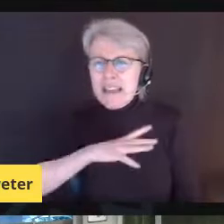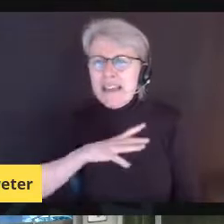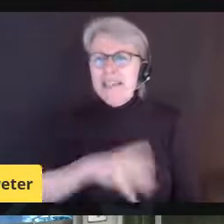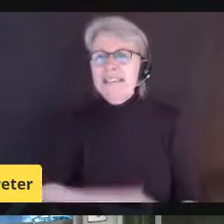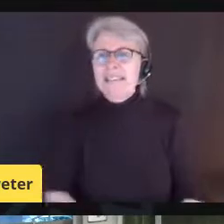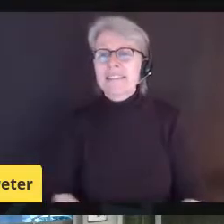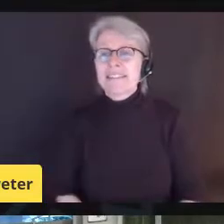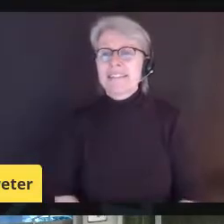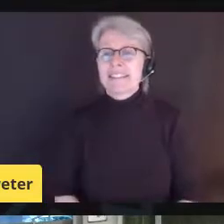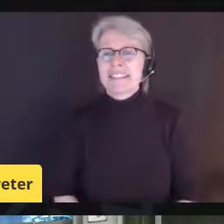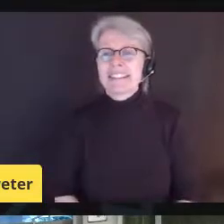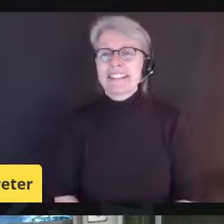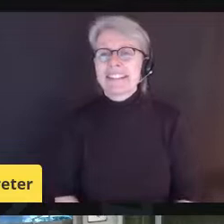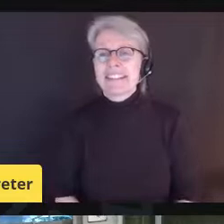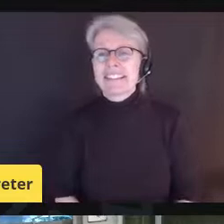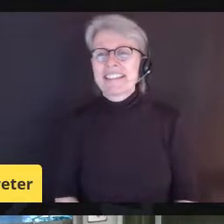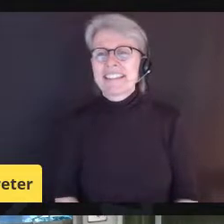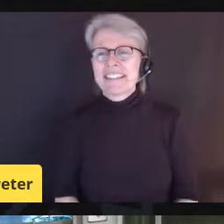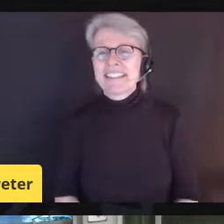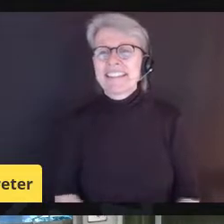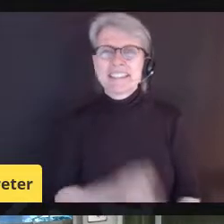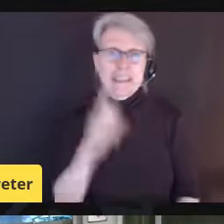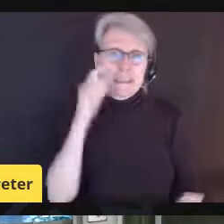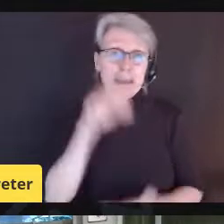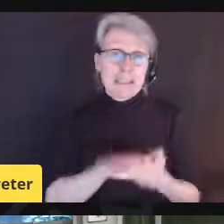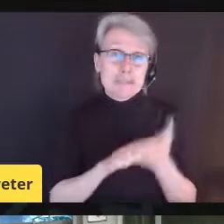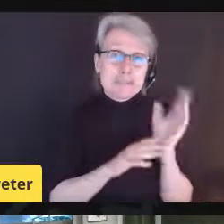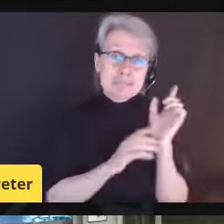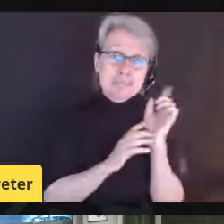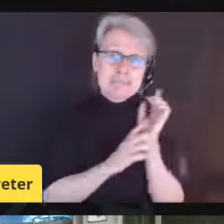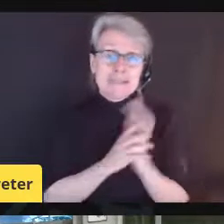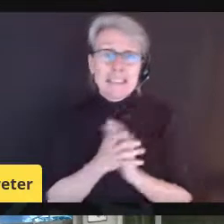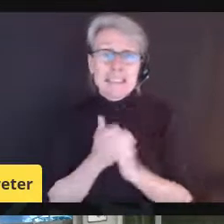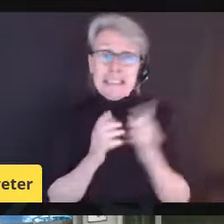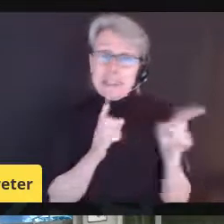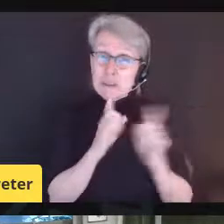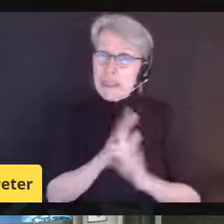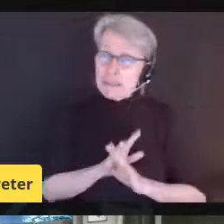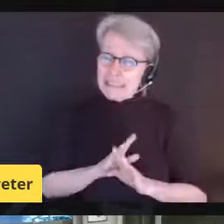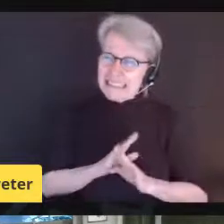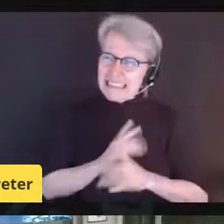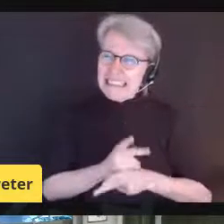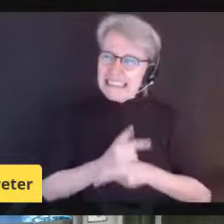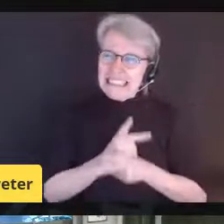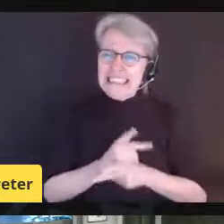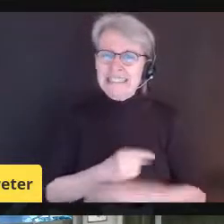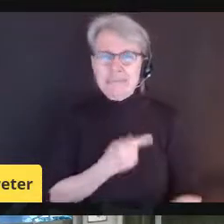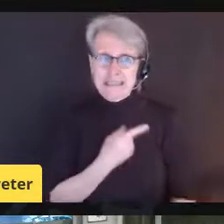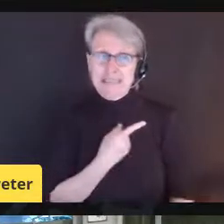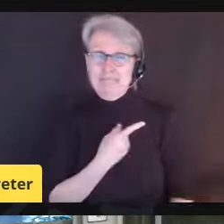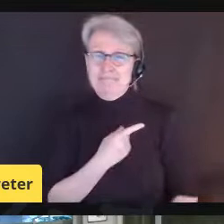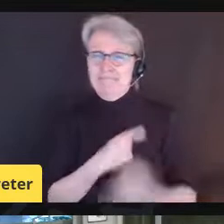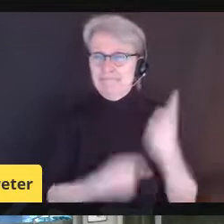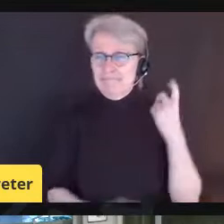I was like, oh no. He's trying so hard to be quiet. Yeah, I'm